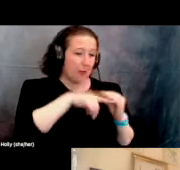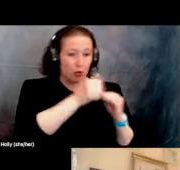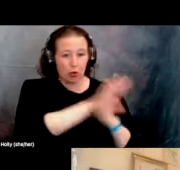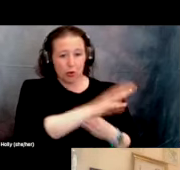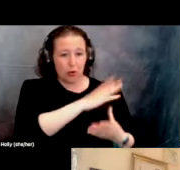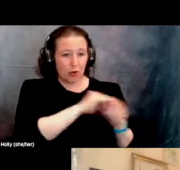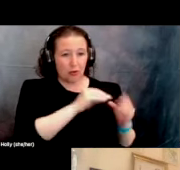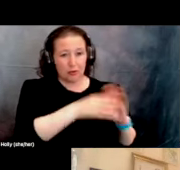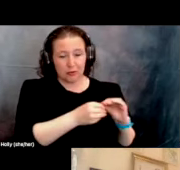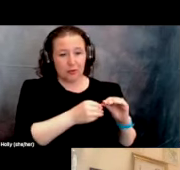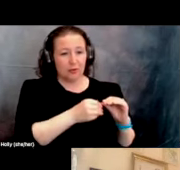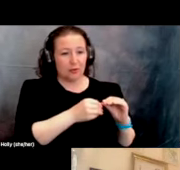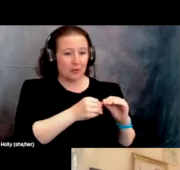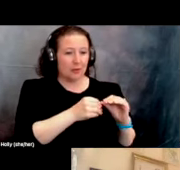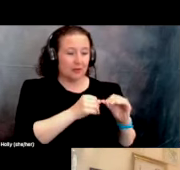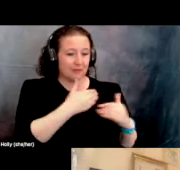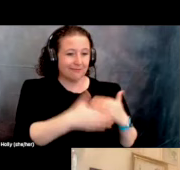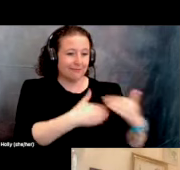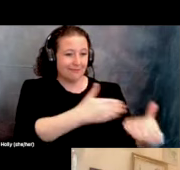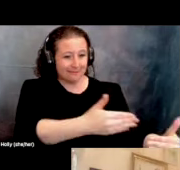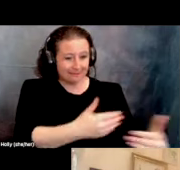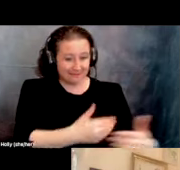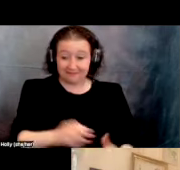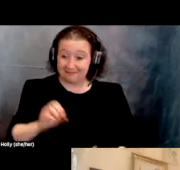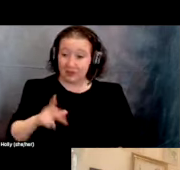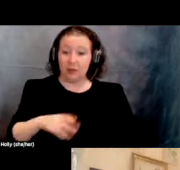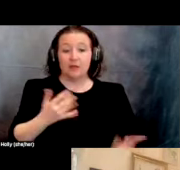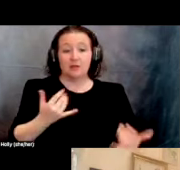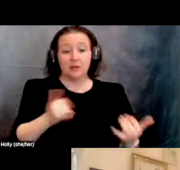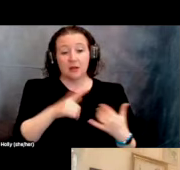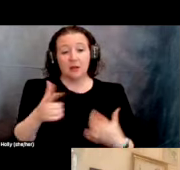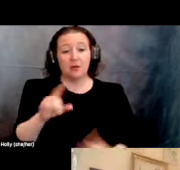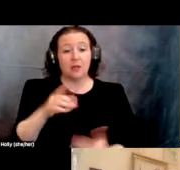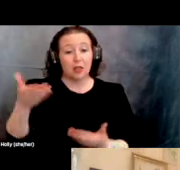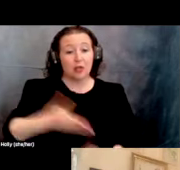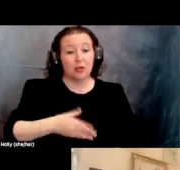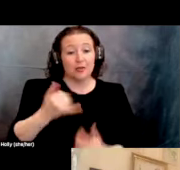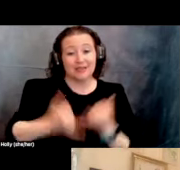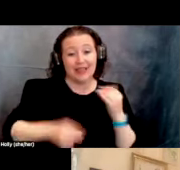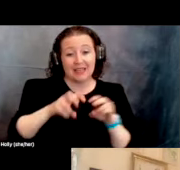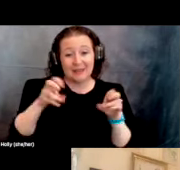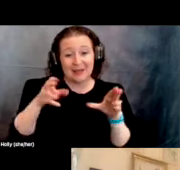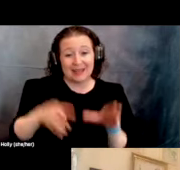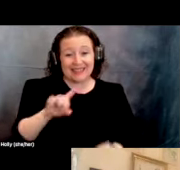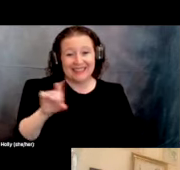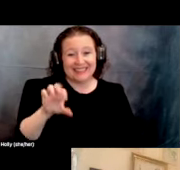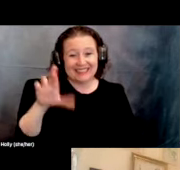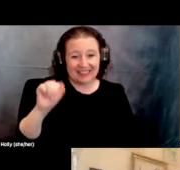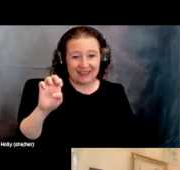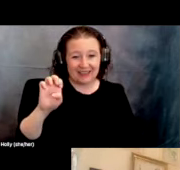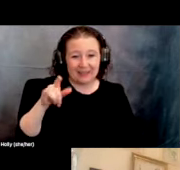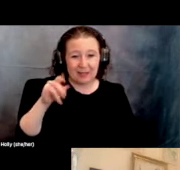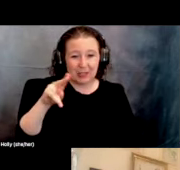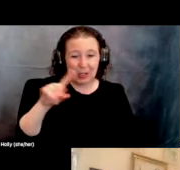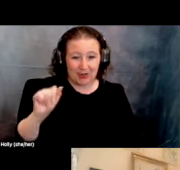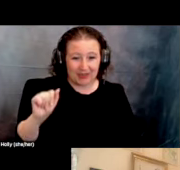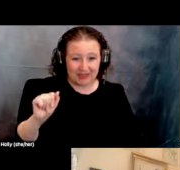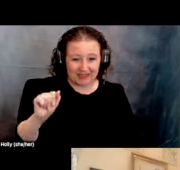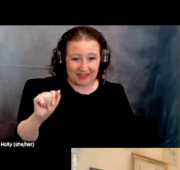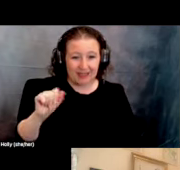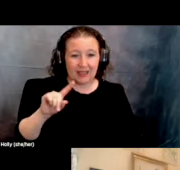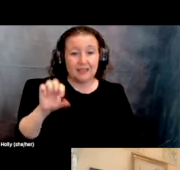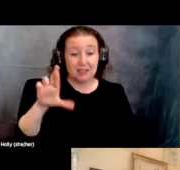the conversation progresses. Okay. So let me go ahead and introduce our last panelist, Zara Espinoza. Zara is